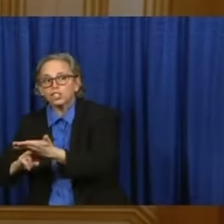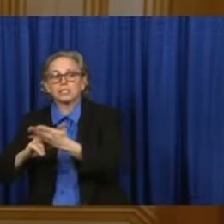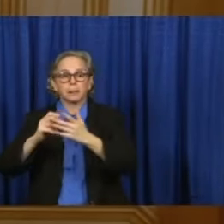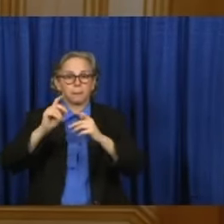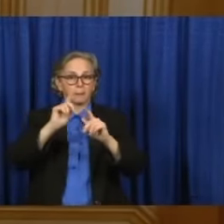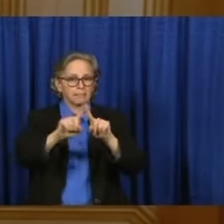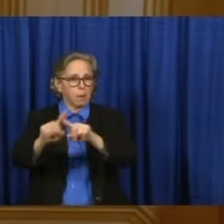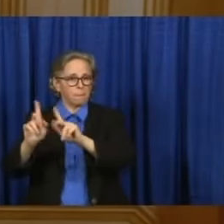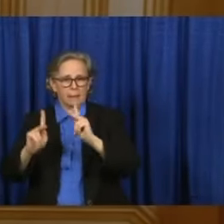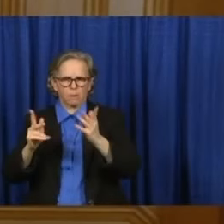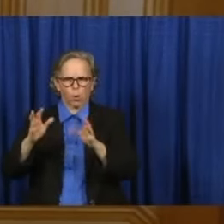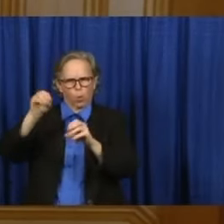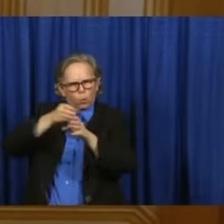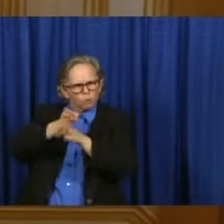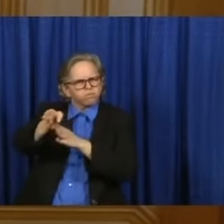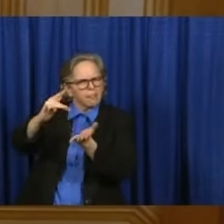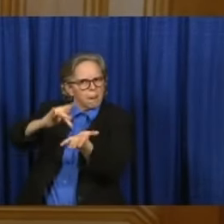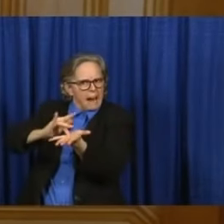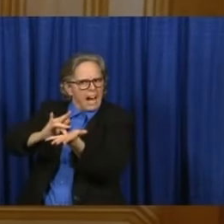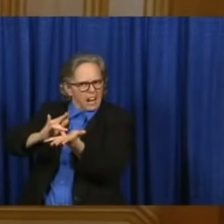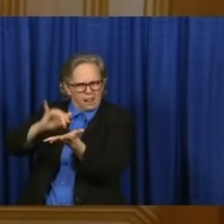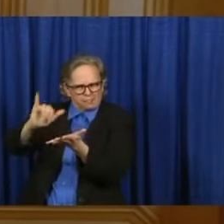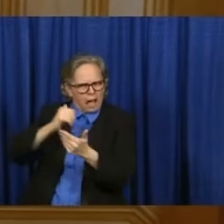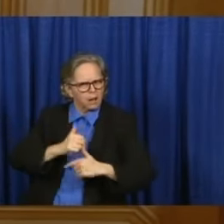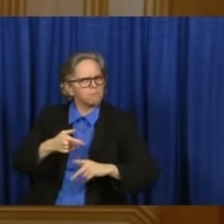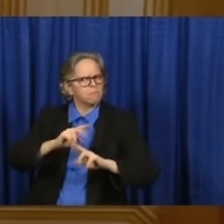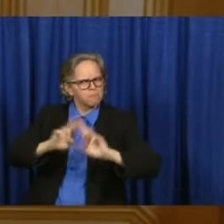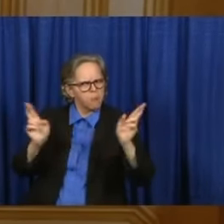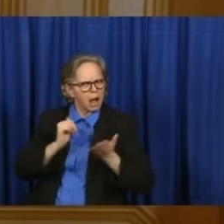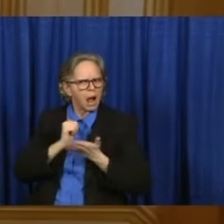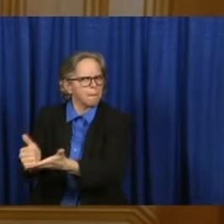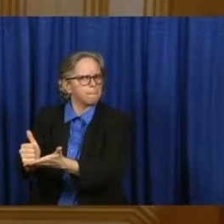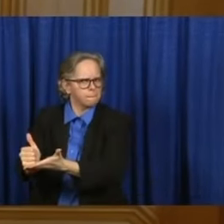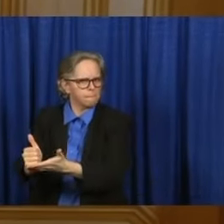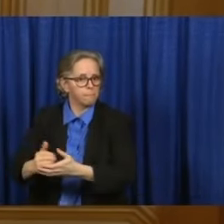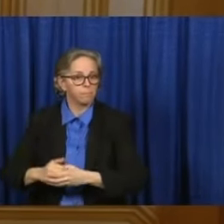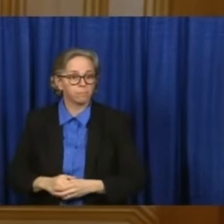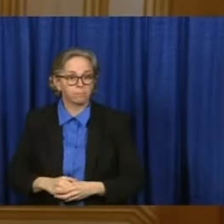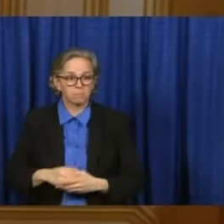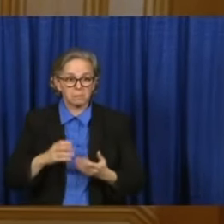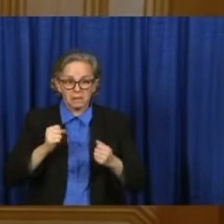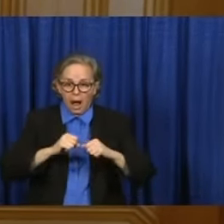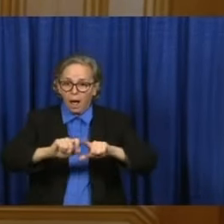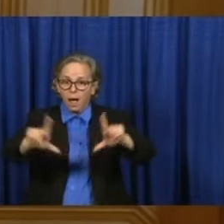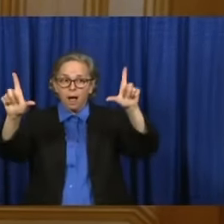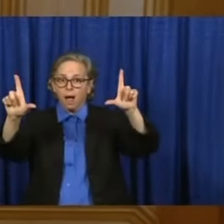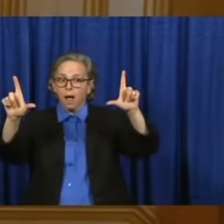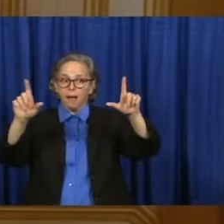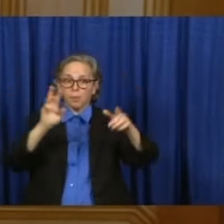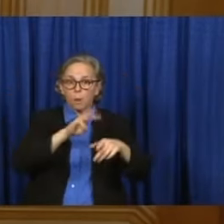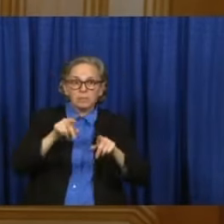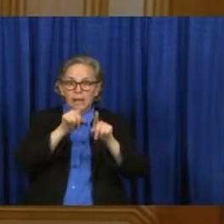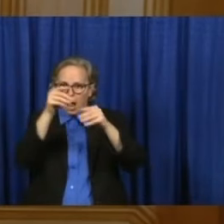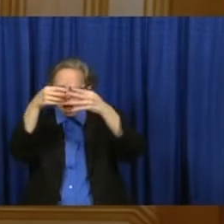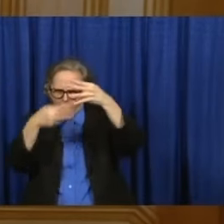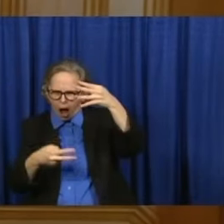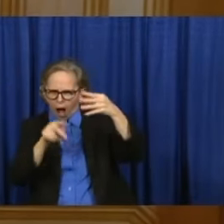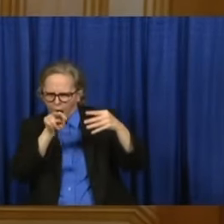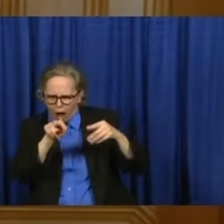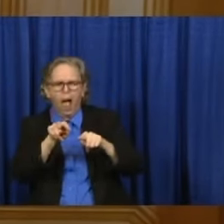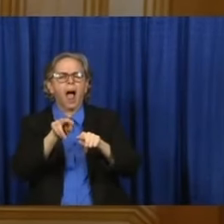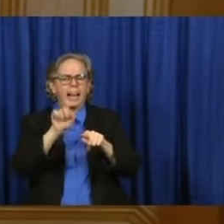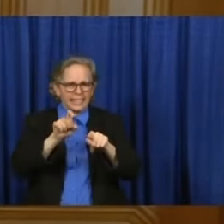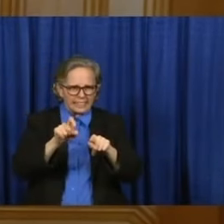medical personnel. And you can then go from there, and you can create